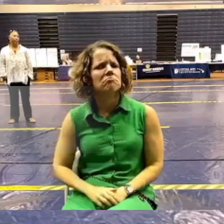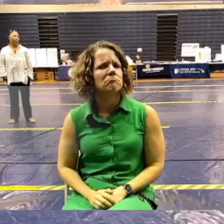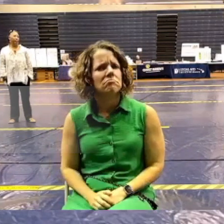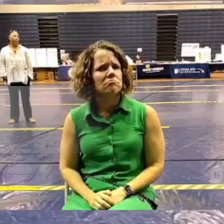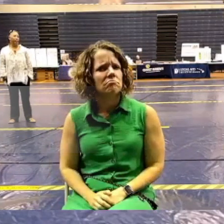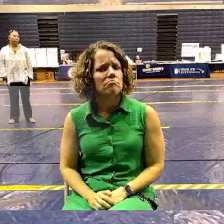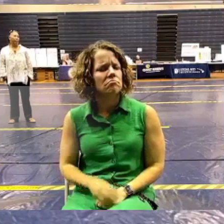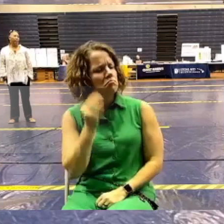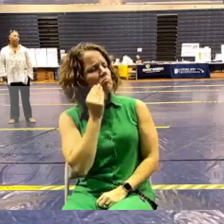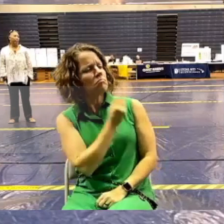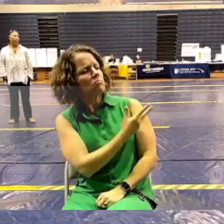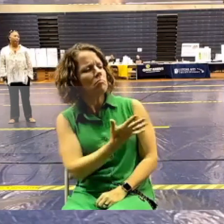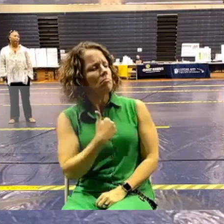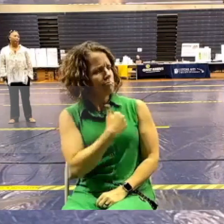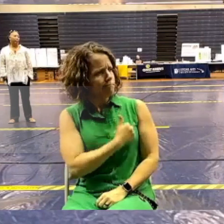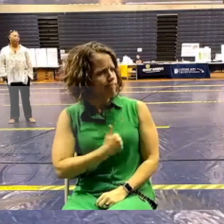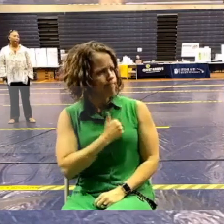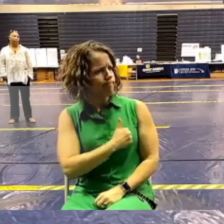you guys.